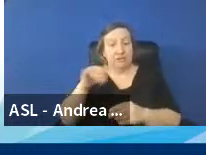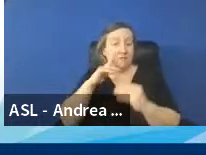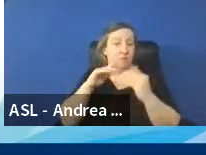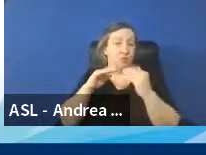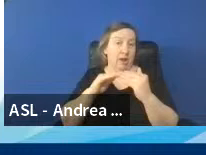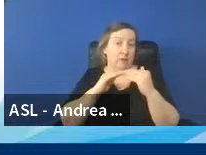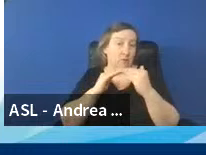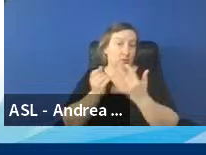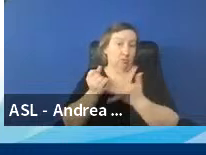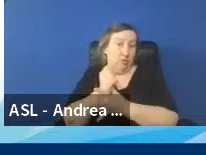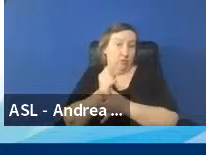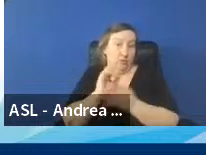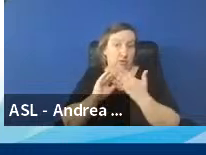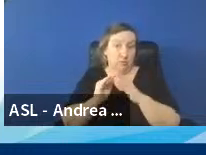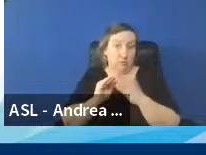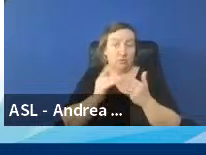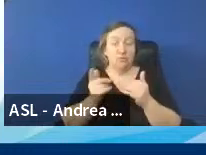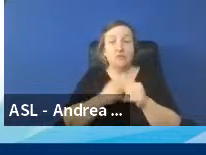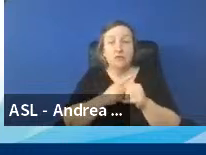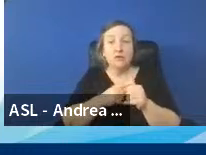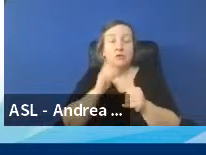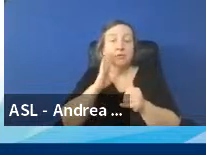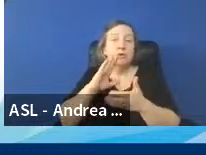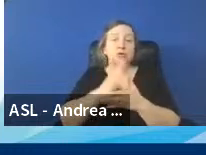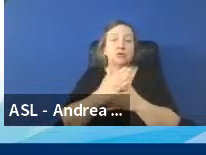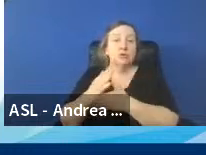so what I'm going to share is just an initial